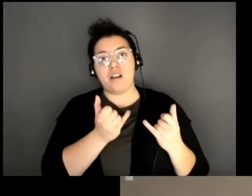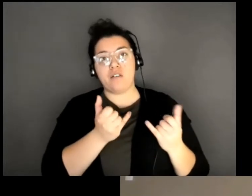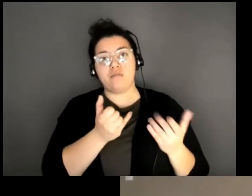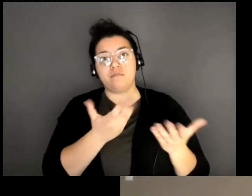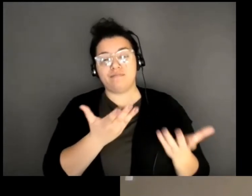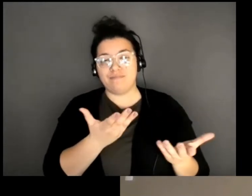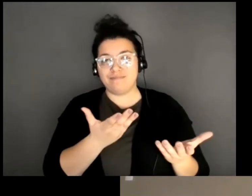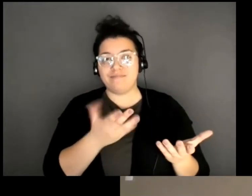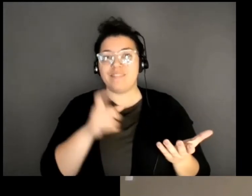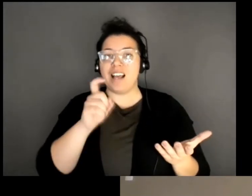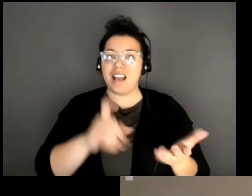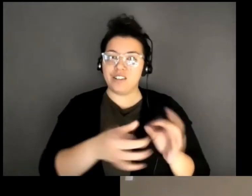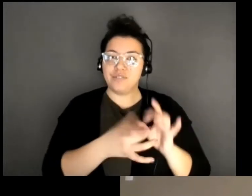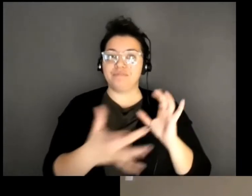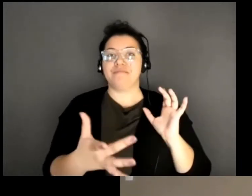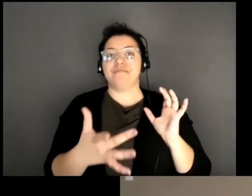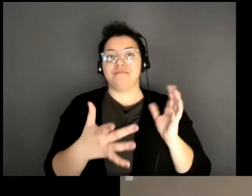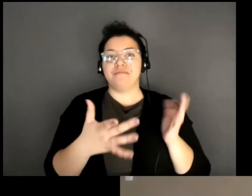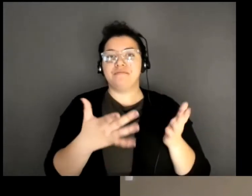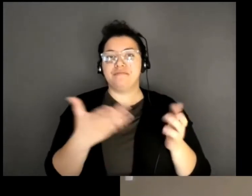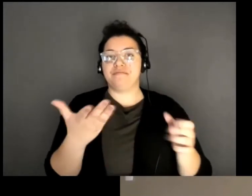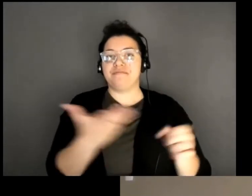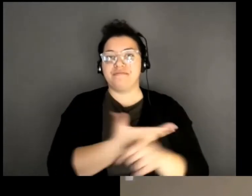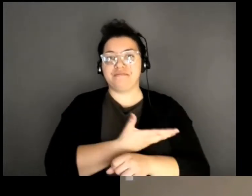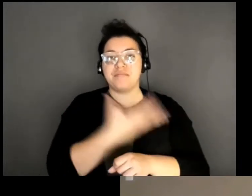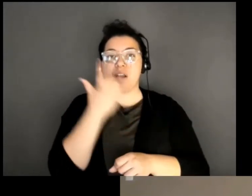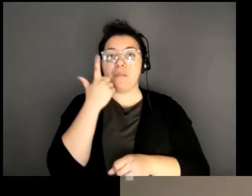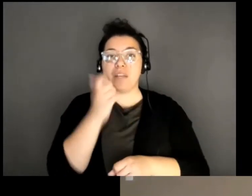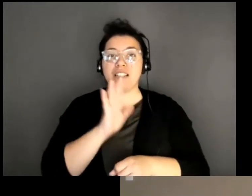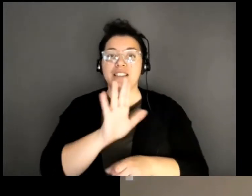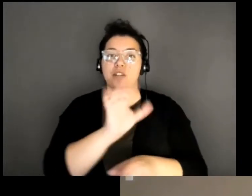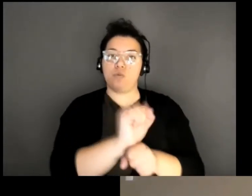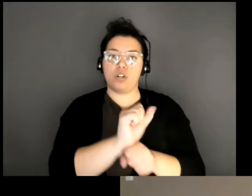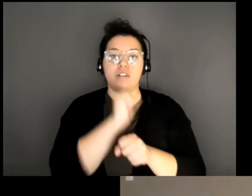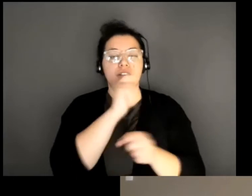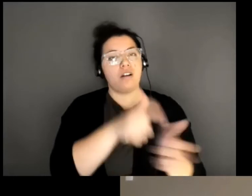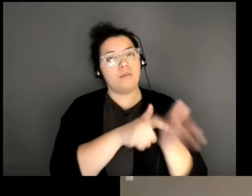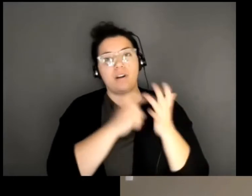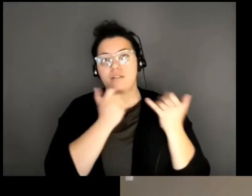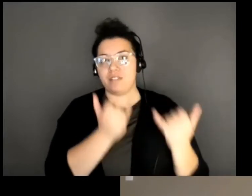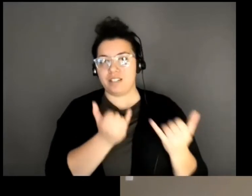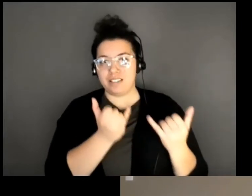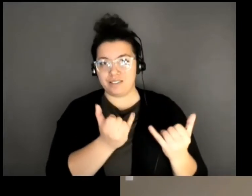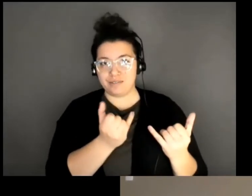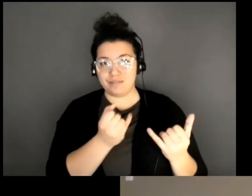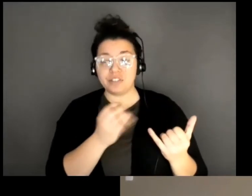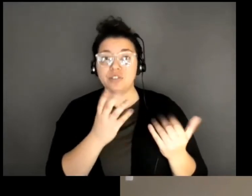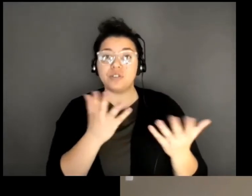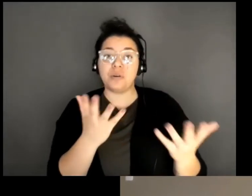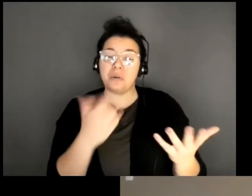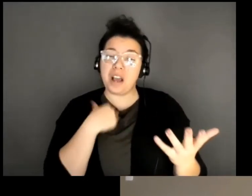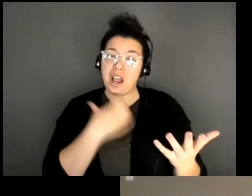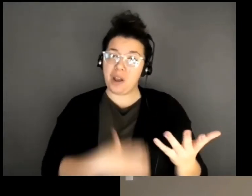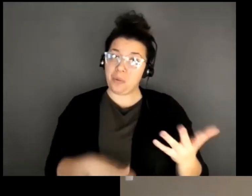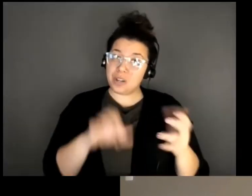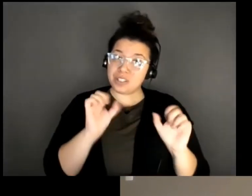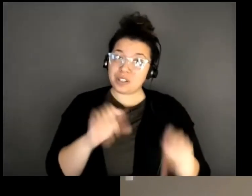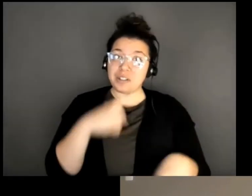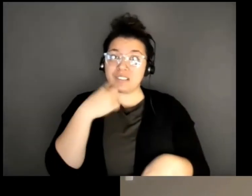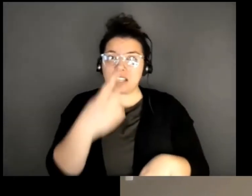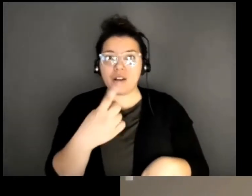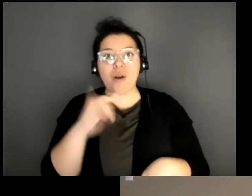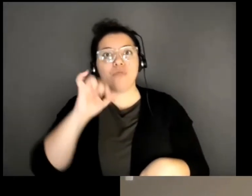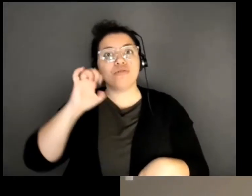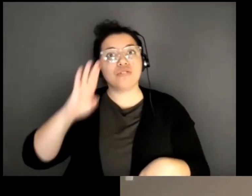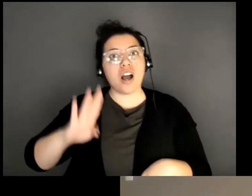from their jobs. Their jobs are found to no longer be needed. So while I would love to say that there's a plethora of job availability